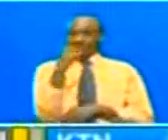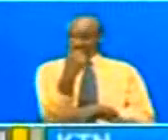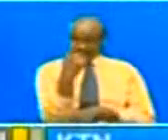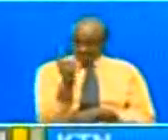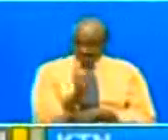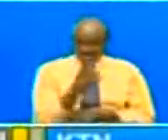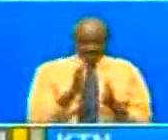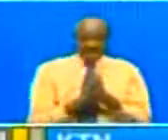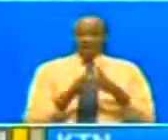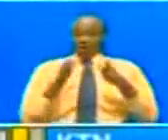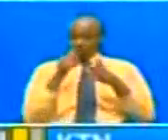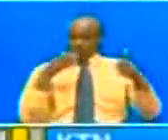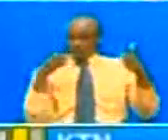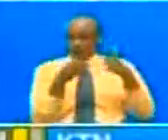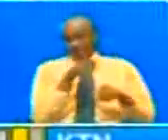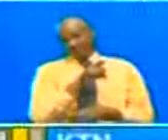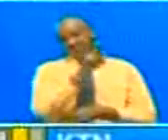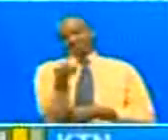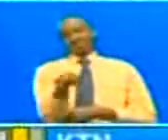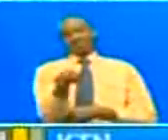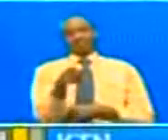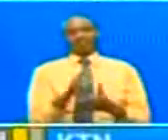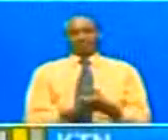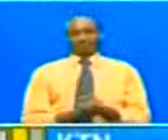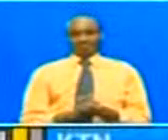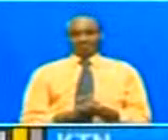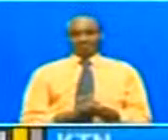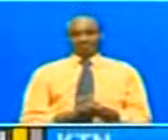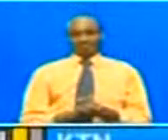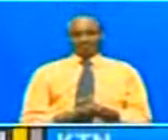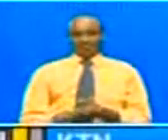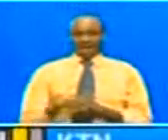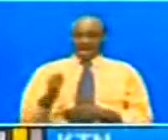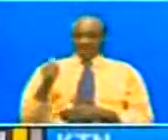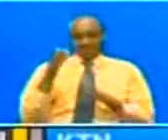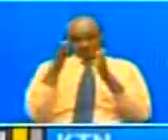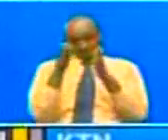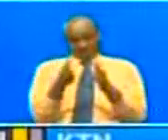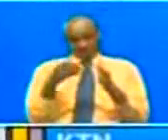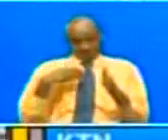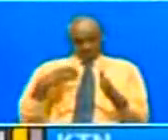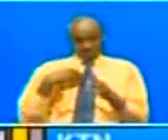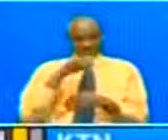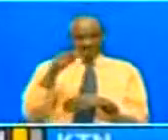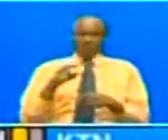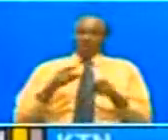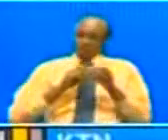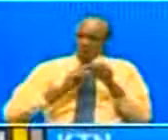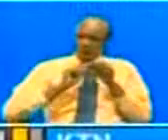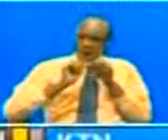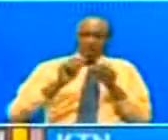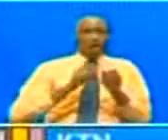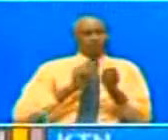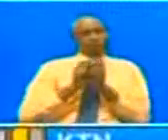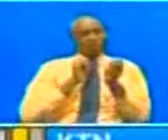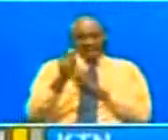a corner with the visiting Sugar Miller's defense caught napping. Collins Kisuya called in a long-range equalizer that could easily be